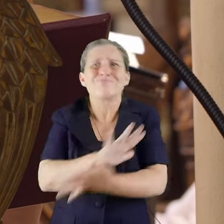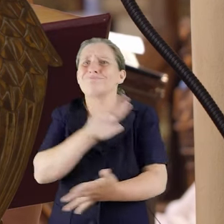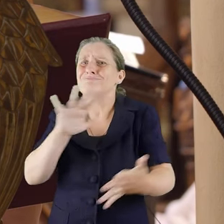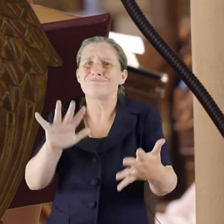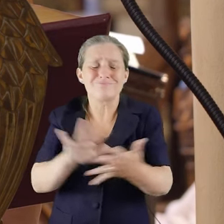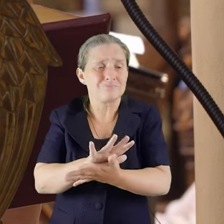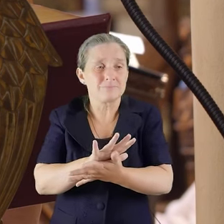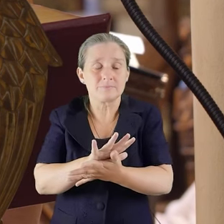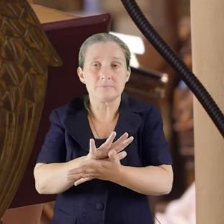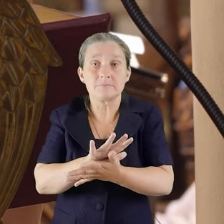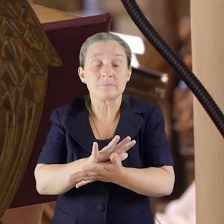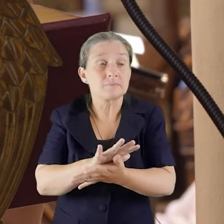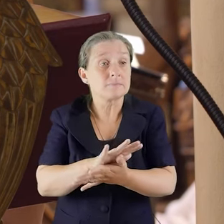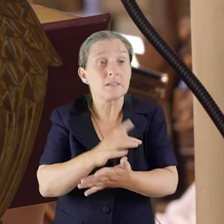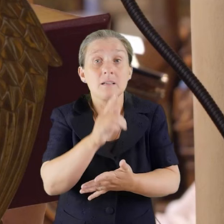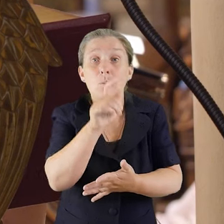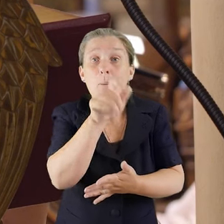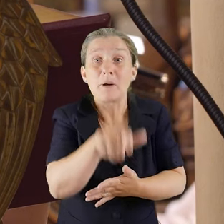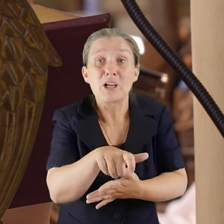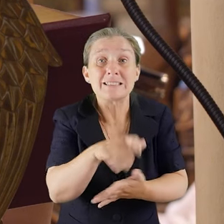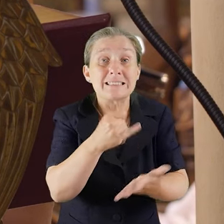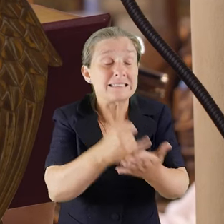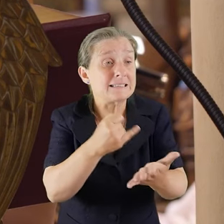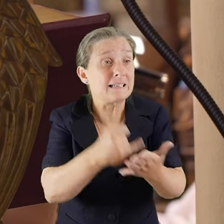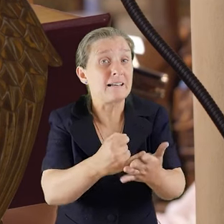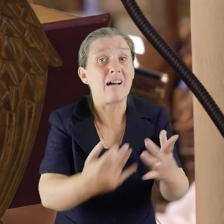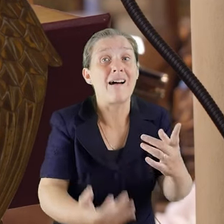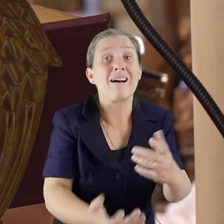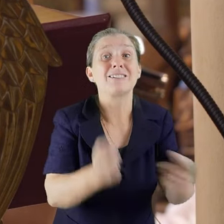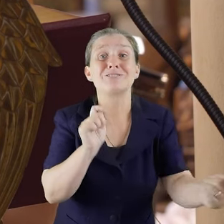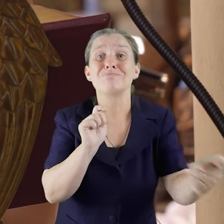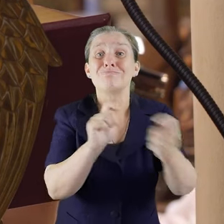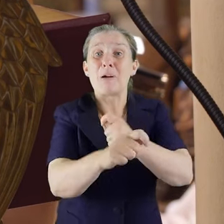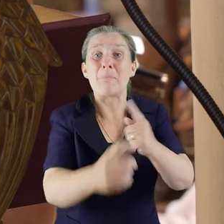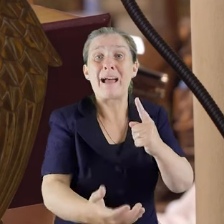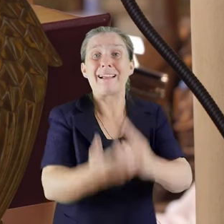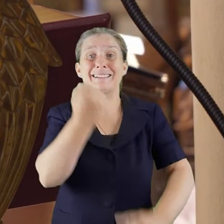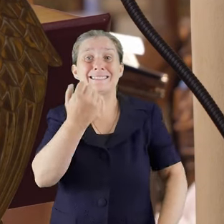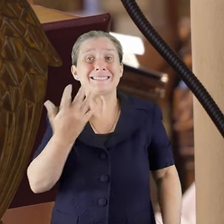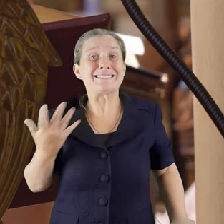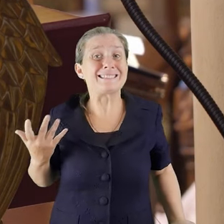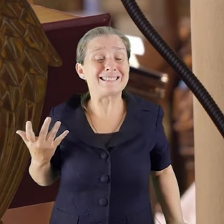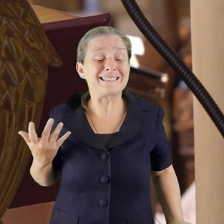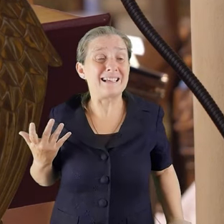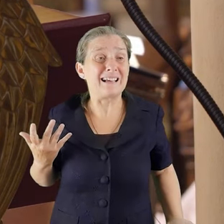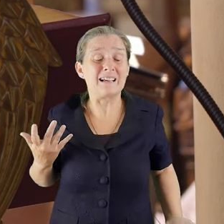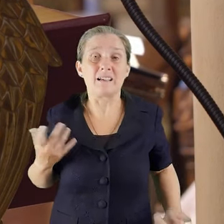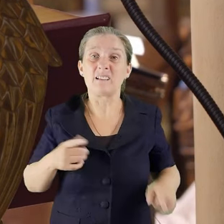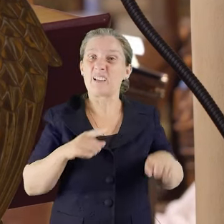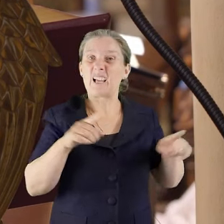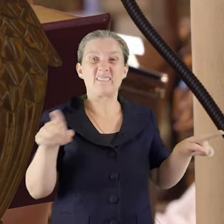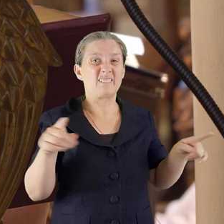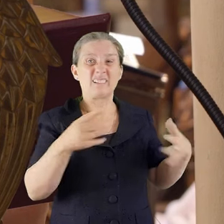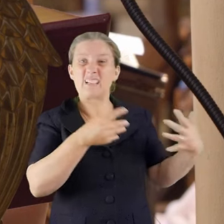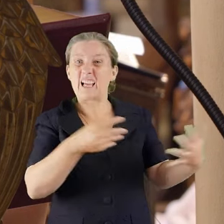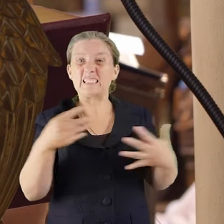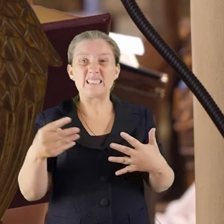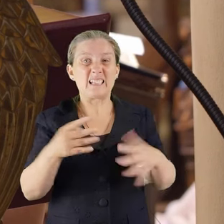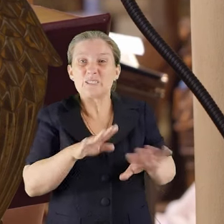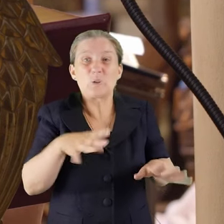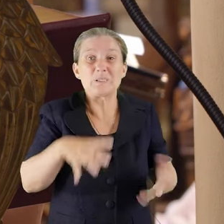heaven over one sinner that repents now than over 99 righteous people who need no